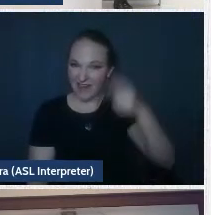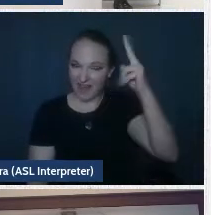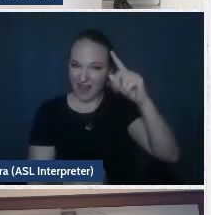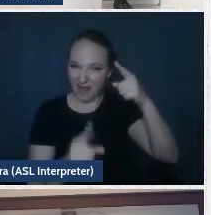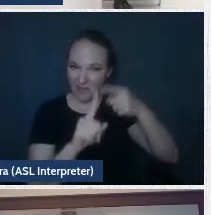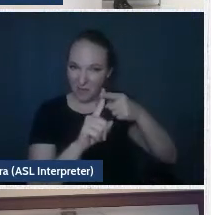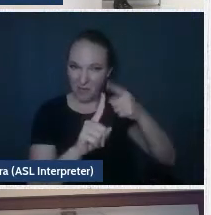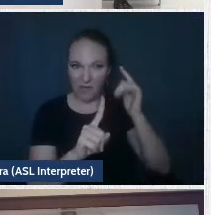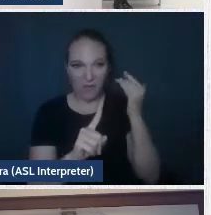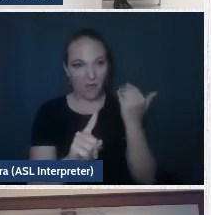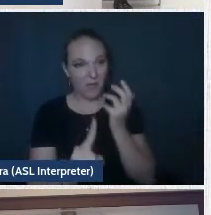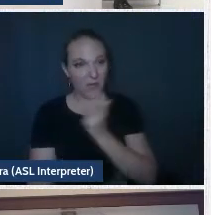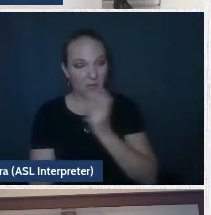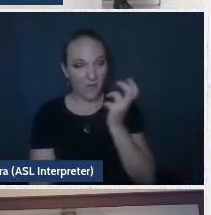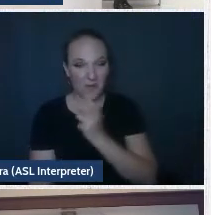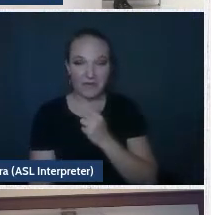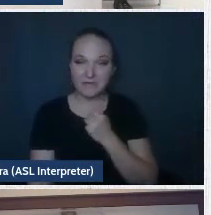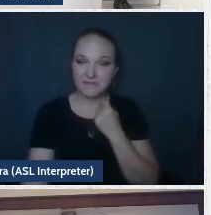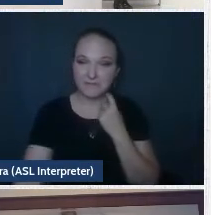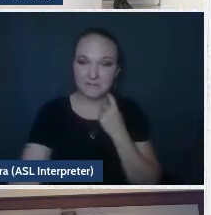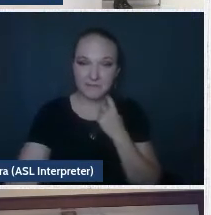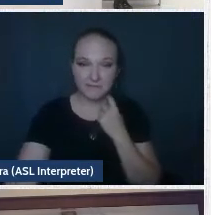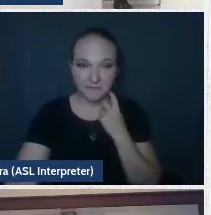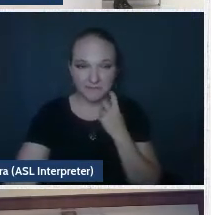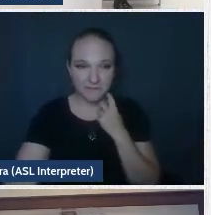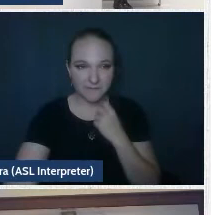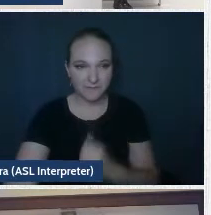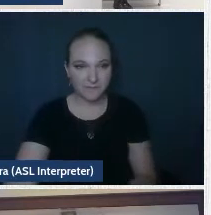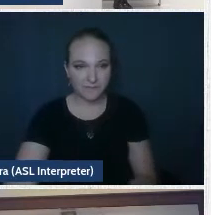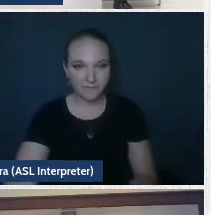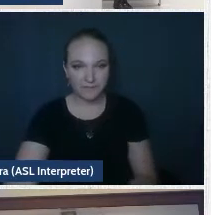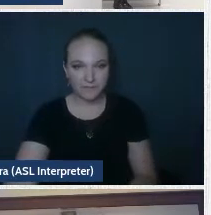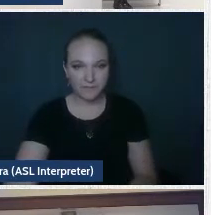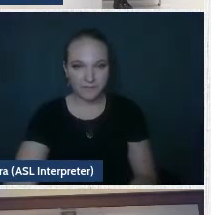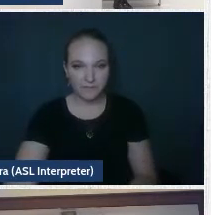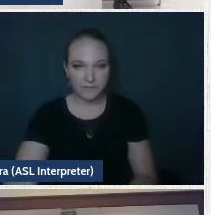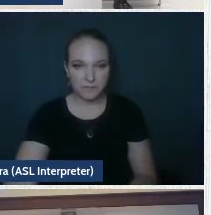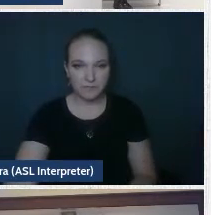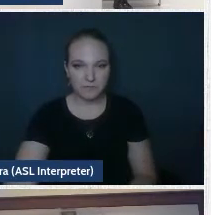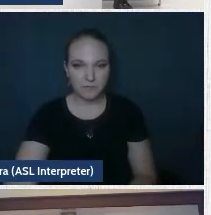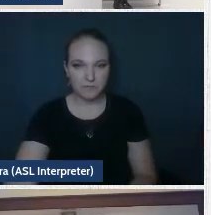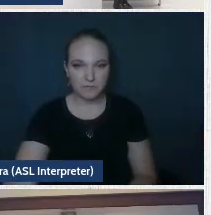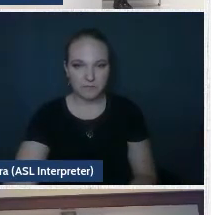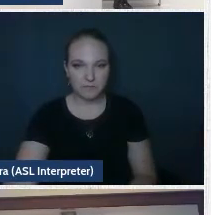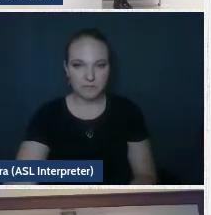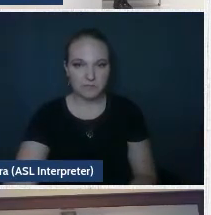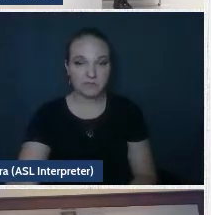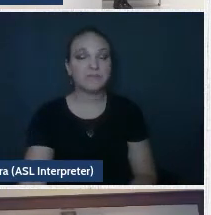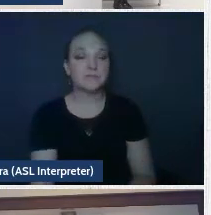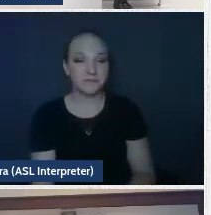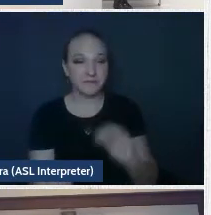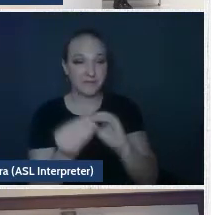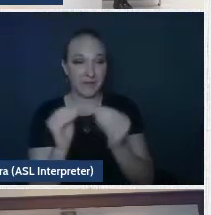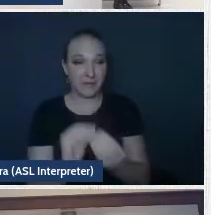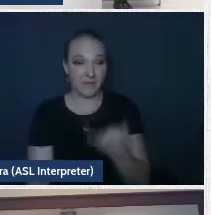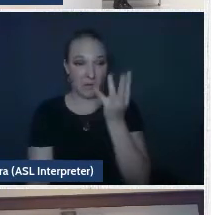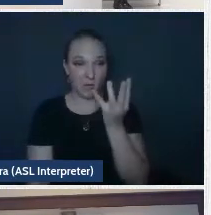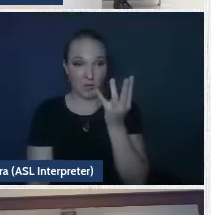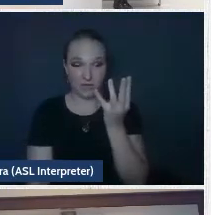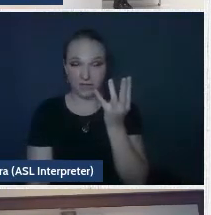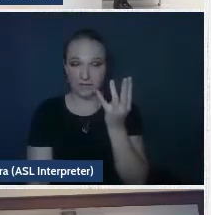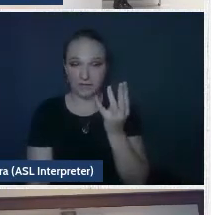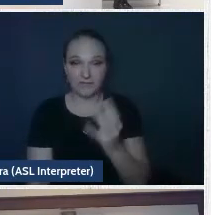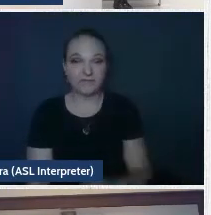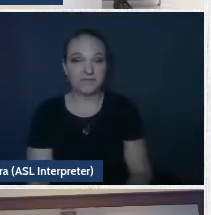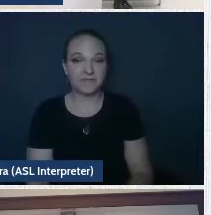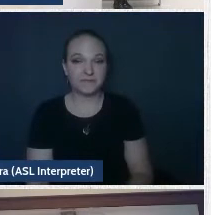leader list there with as a Sci 87. Yep. Okay, sorry. Next question is, when